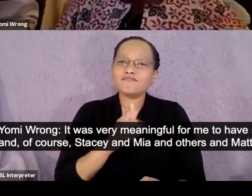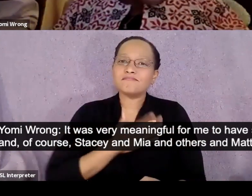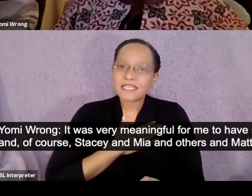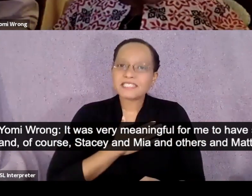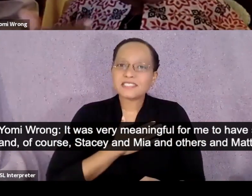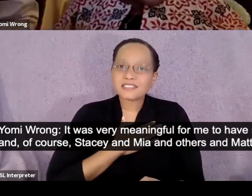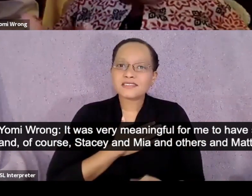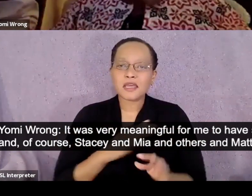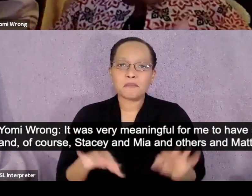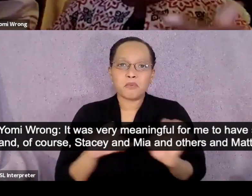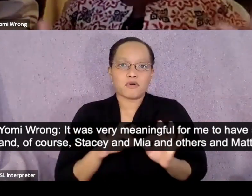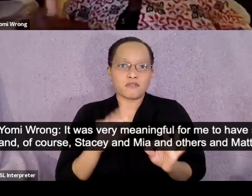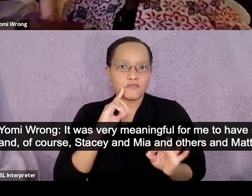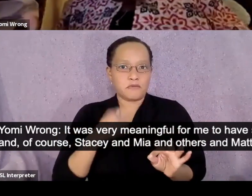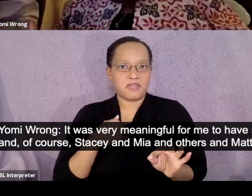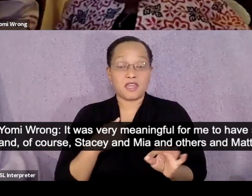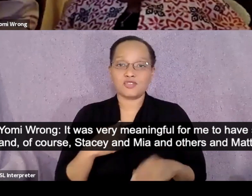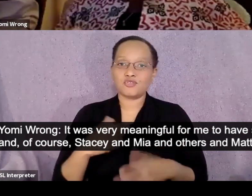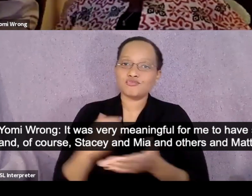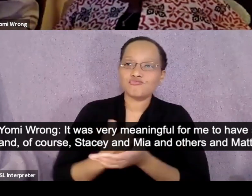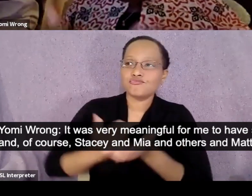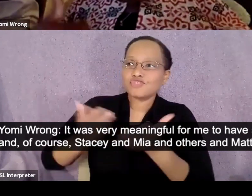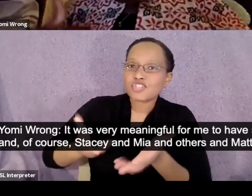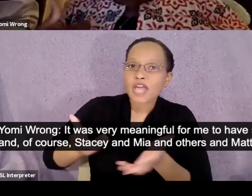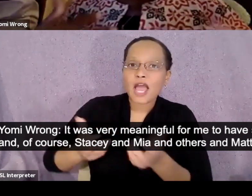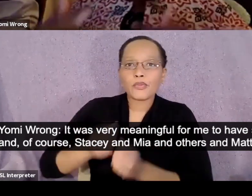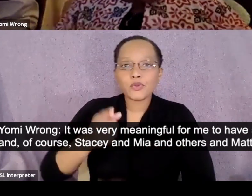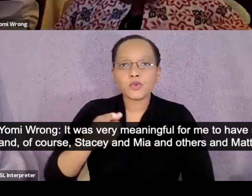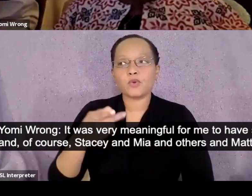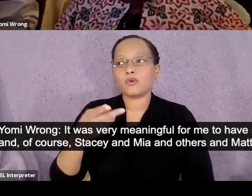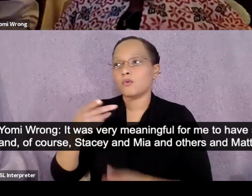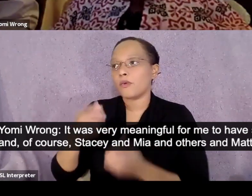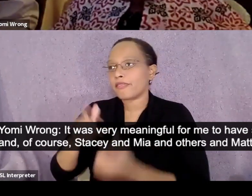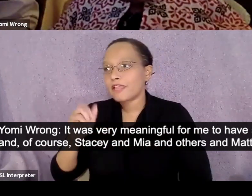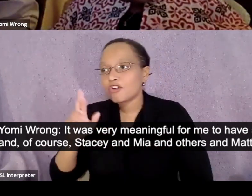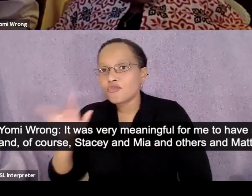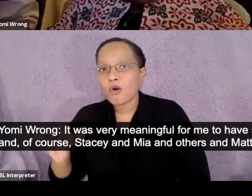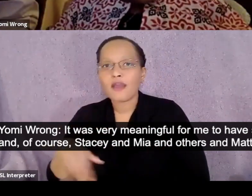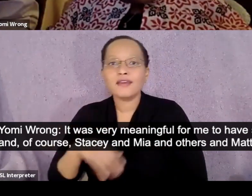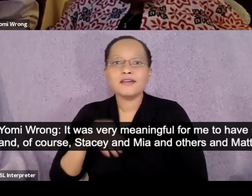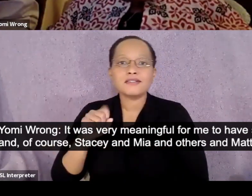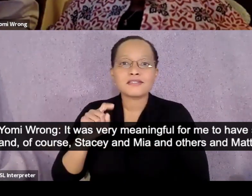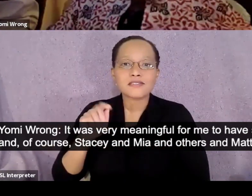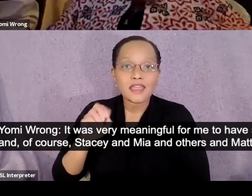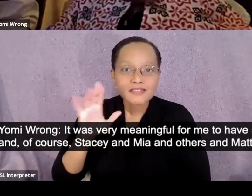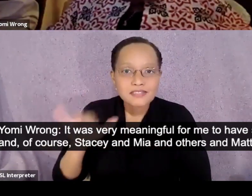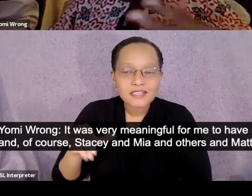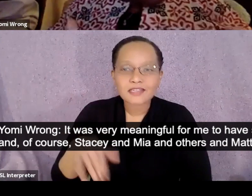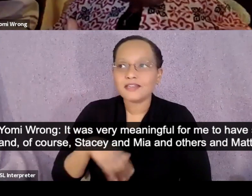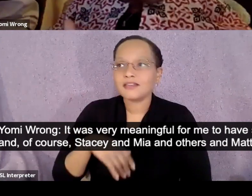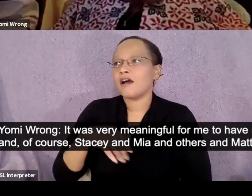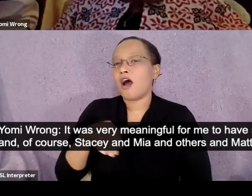early conversations with you and Leroy and of course Stacy and Mia and others, and that, you know, it took